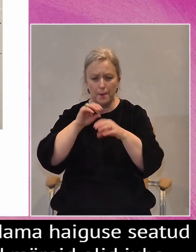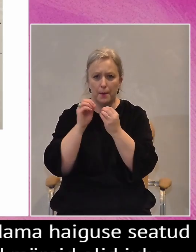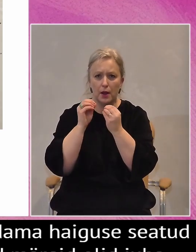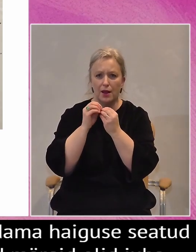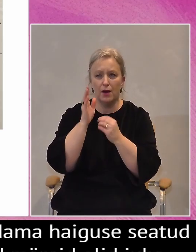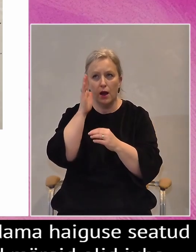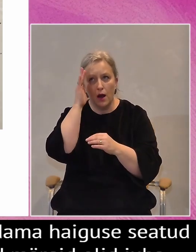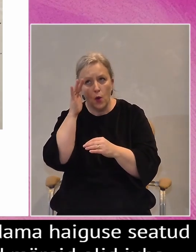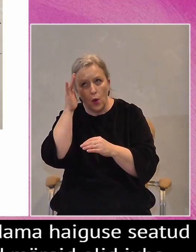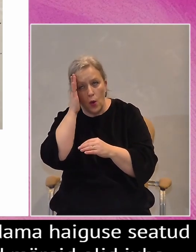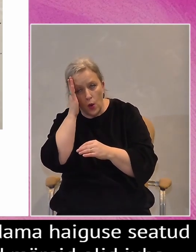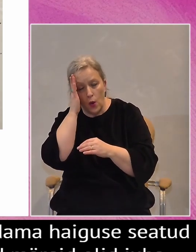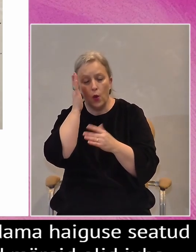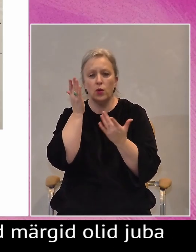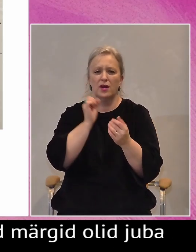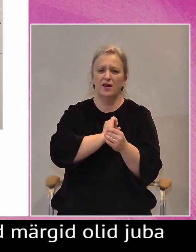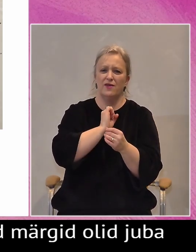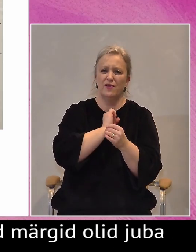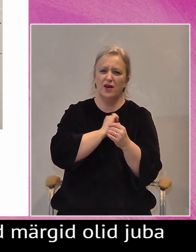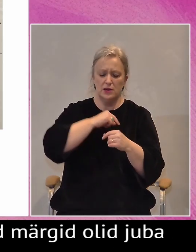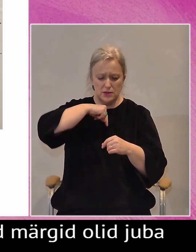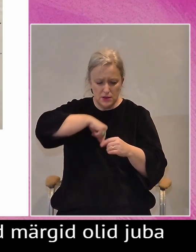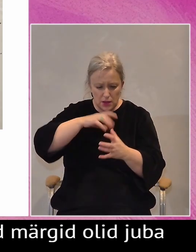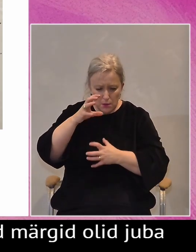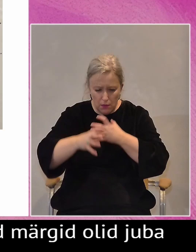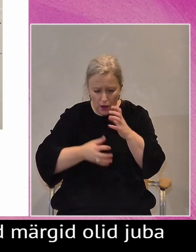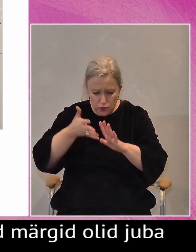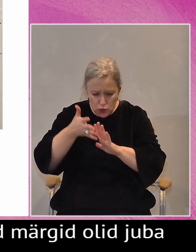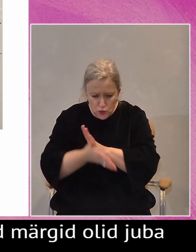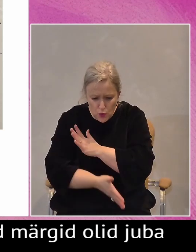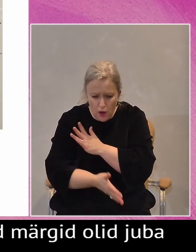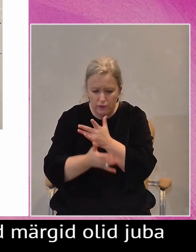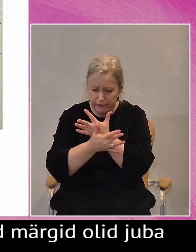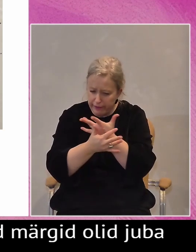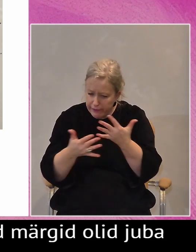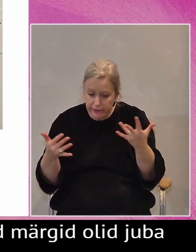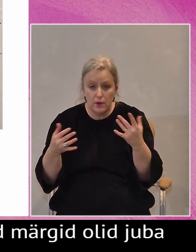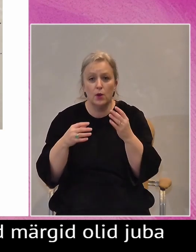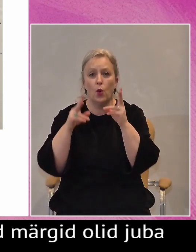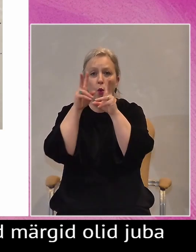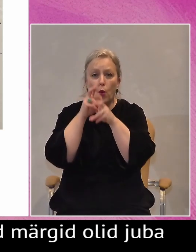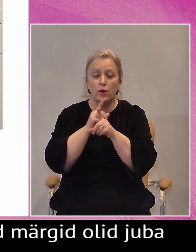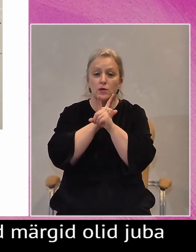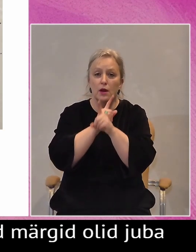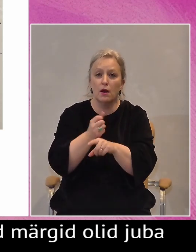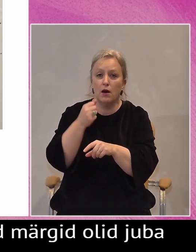the kindergarten. The teacher said that I had a huge need for sleep.